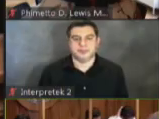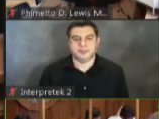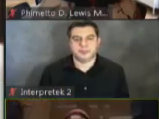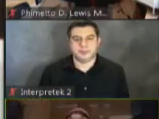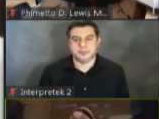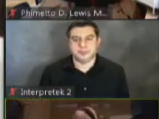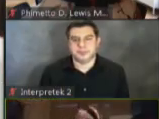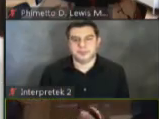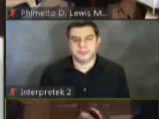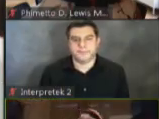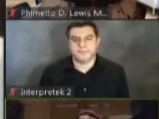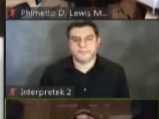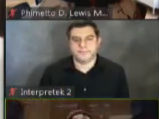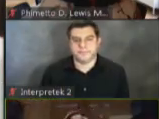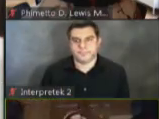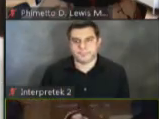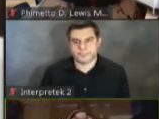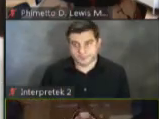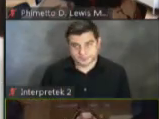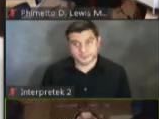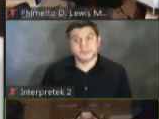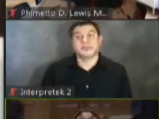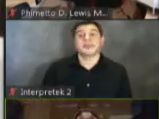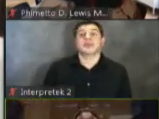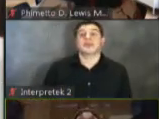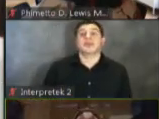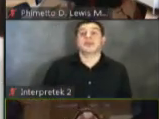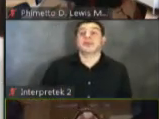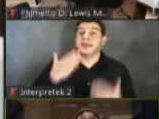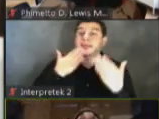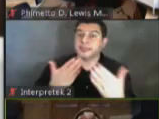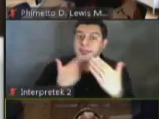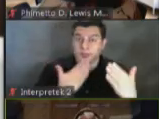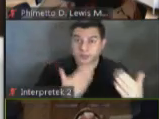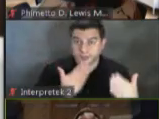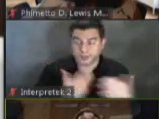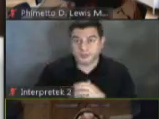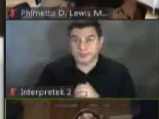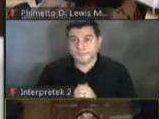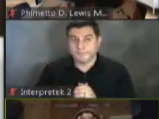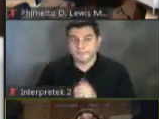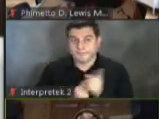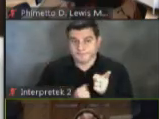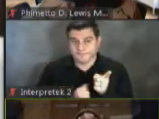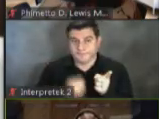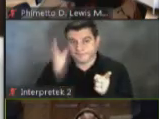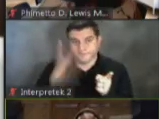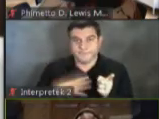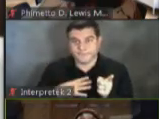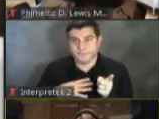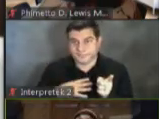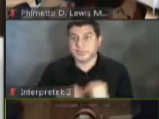Oh, don't touch it. Thank you for that. After a lot of years studying